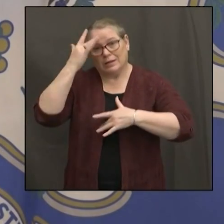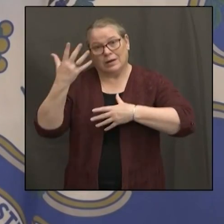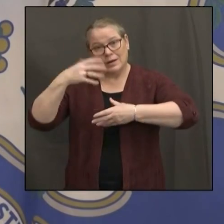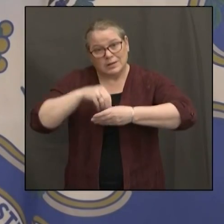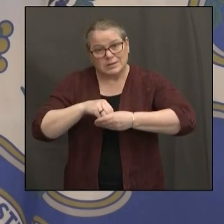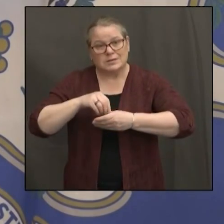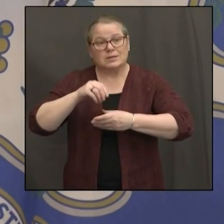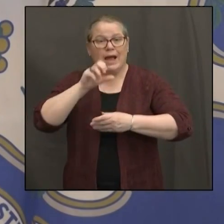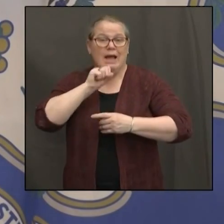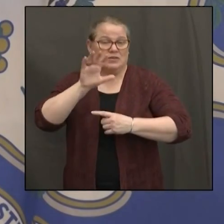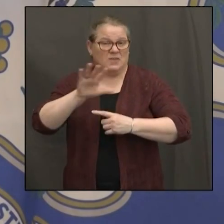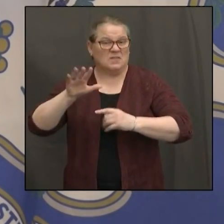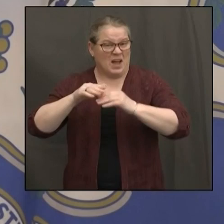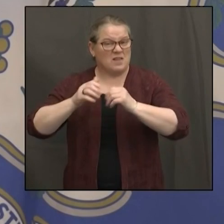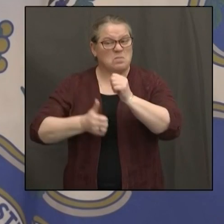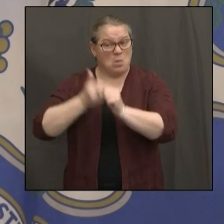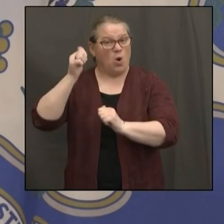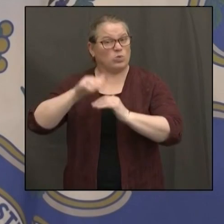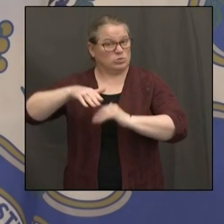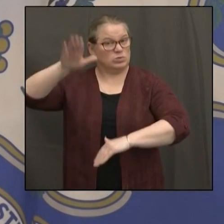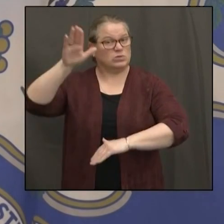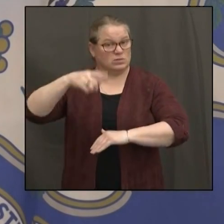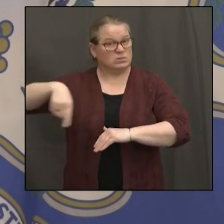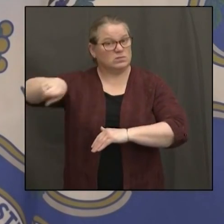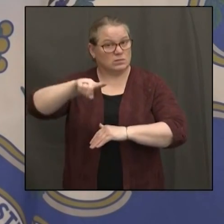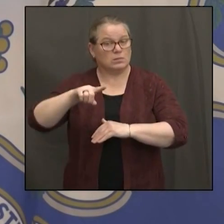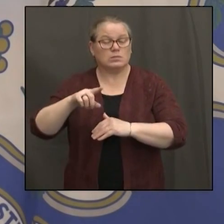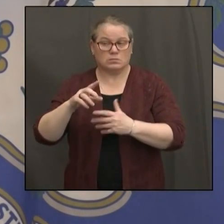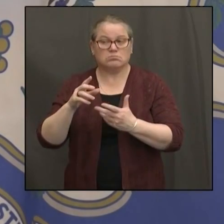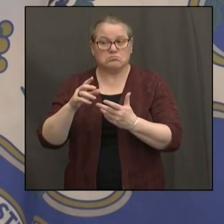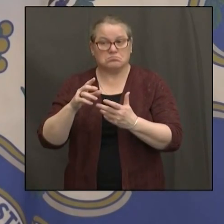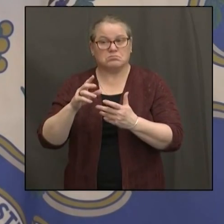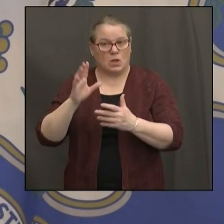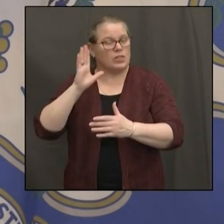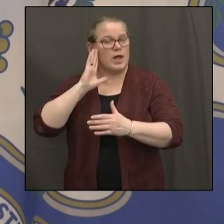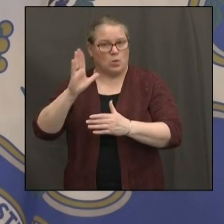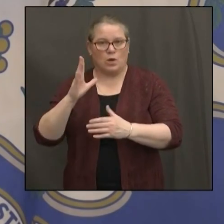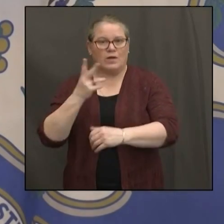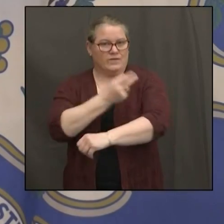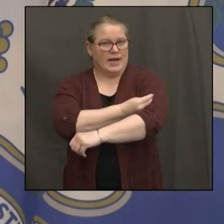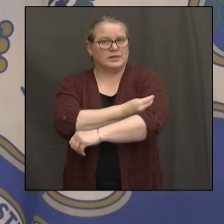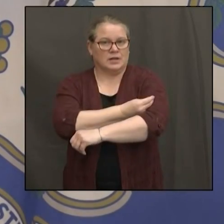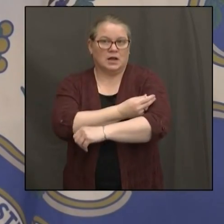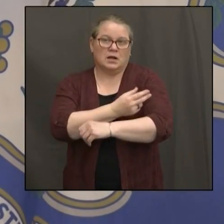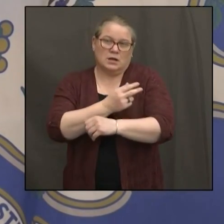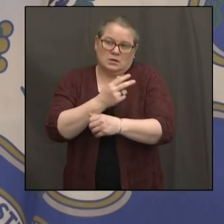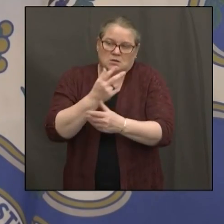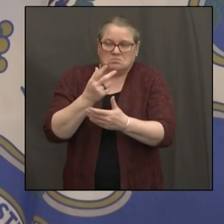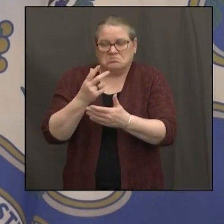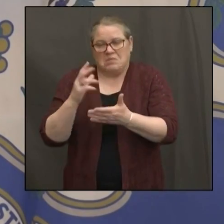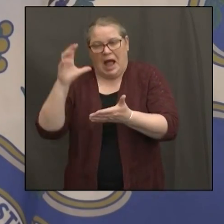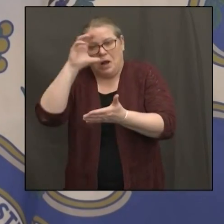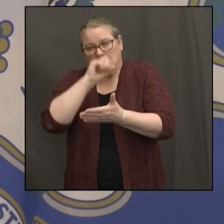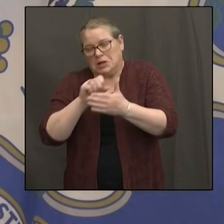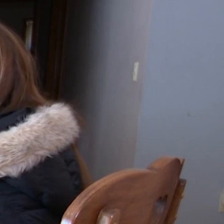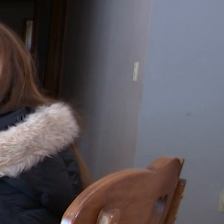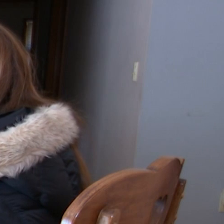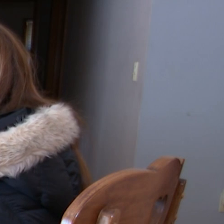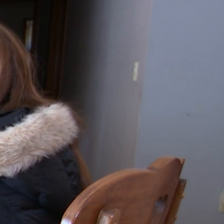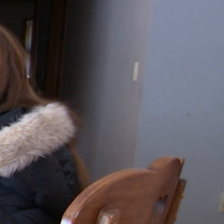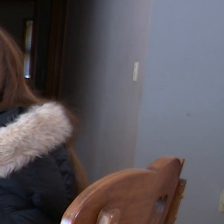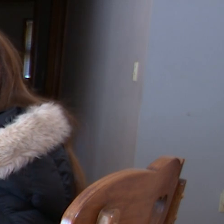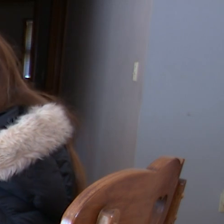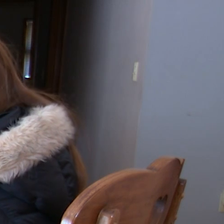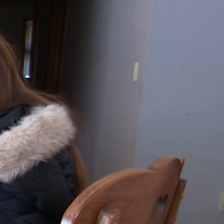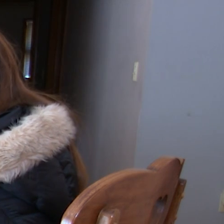of 55. And they're going to be substantially vaccinated, I'd say, within the next week, 10 days. Leaving